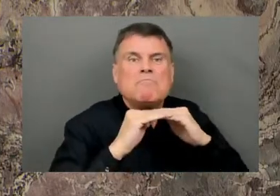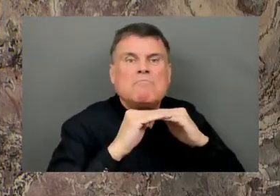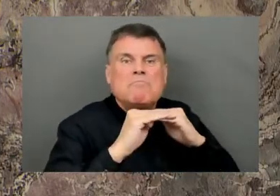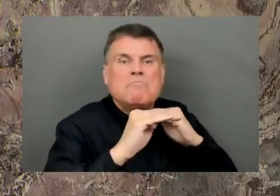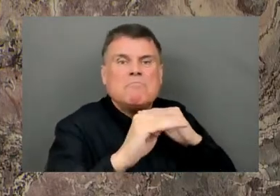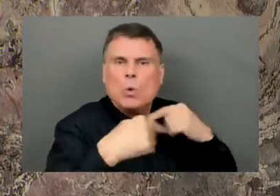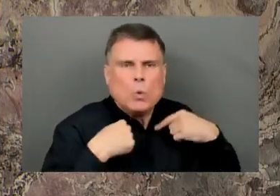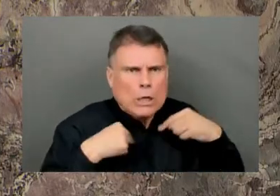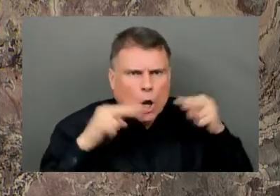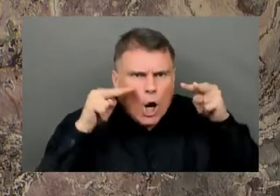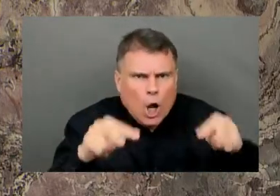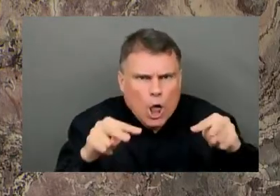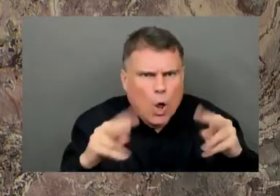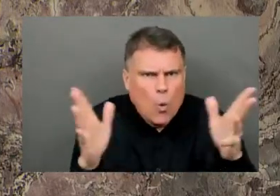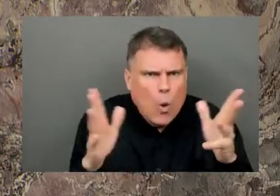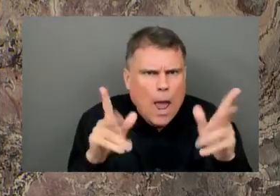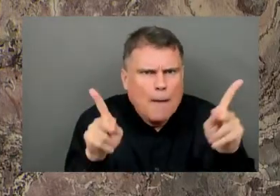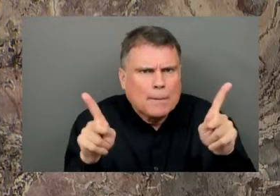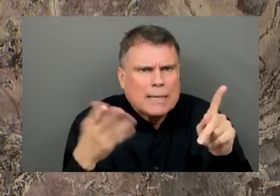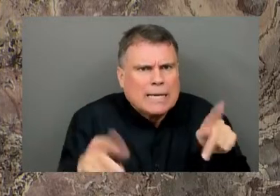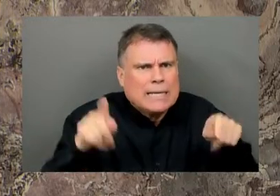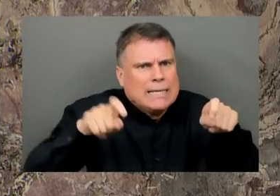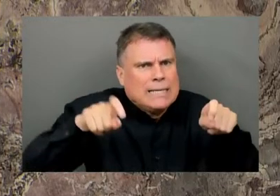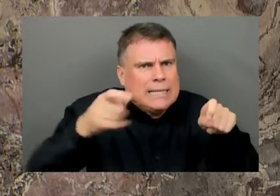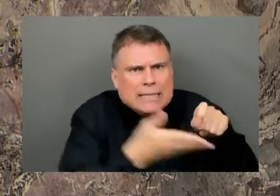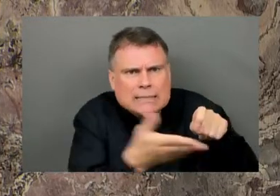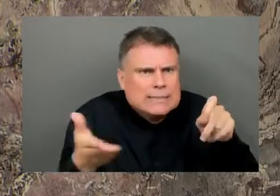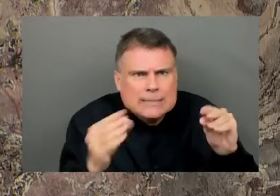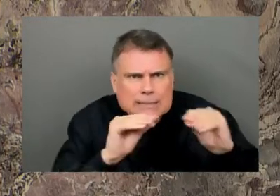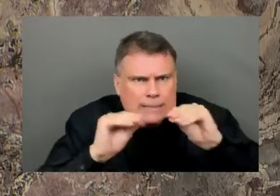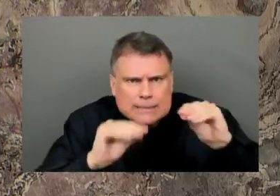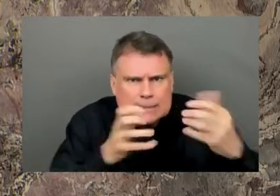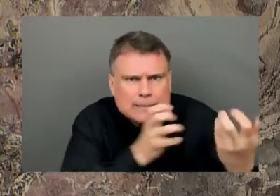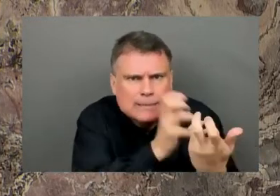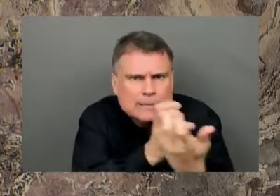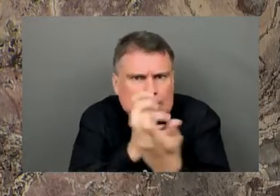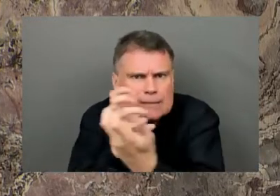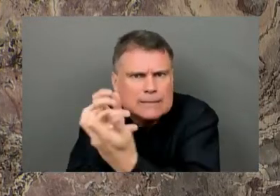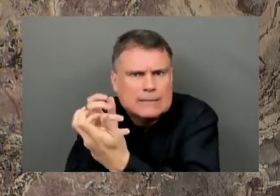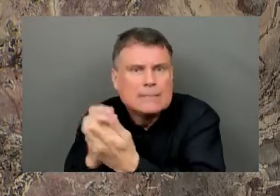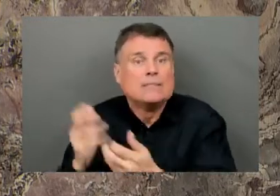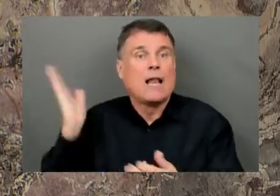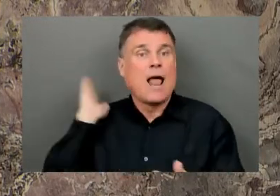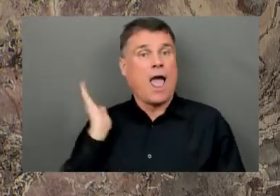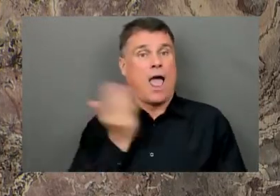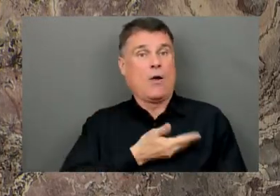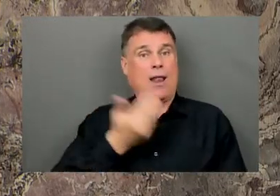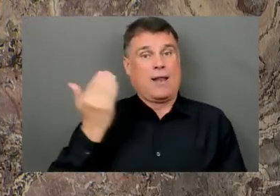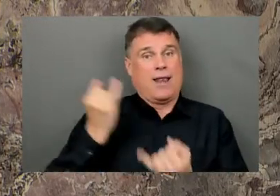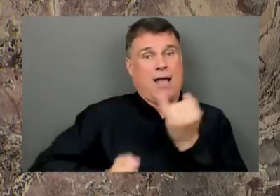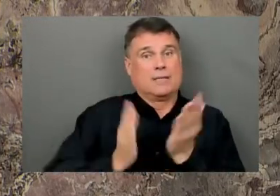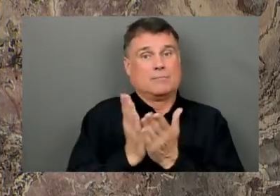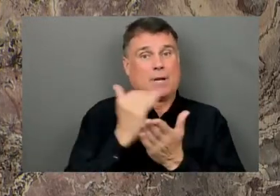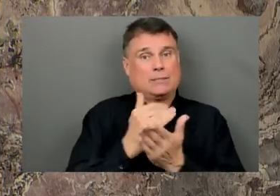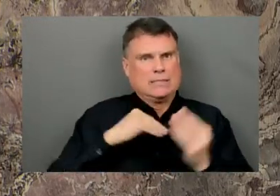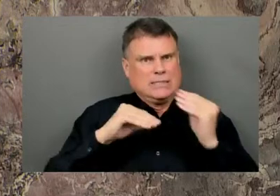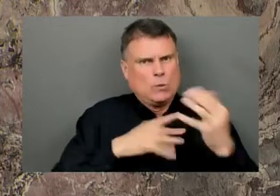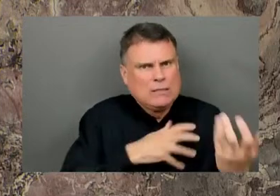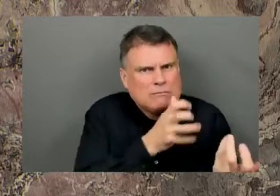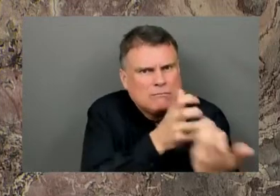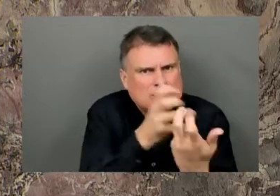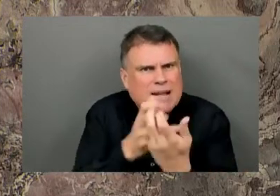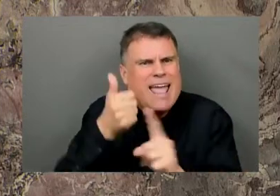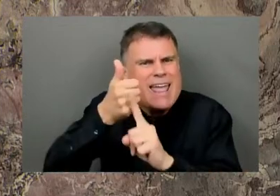This budget pays attention to the needs of people, and every penny in yesterday's carbon